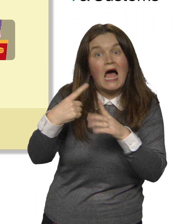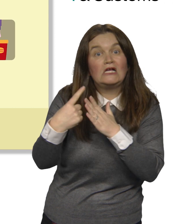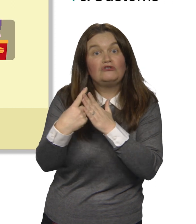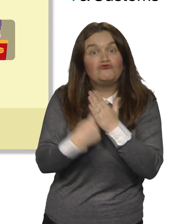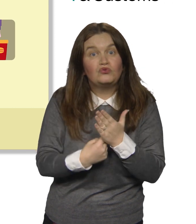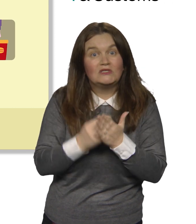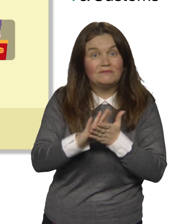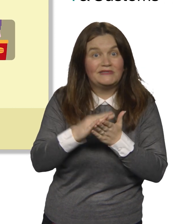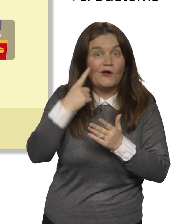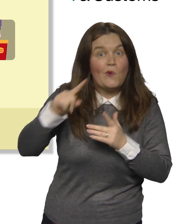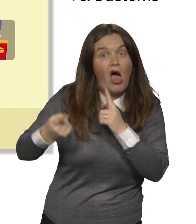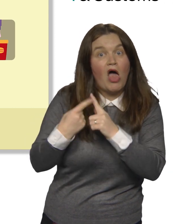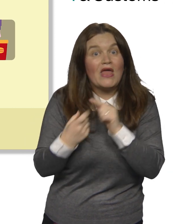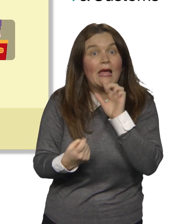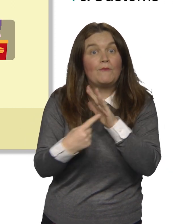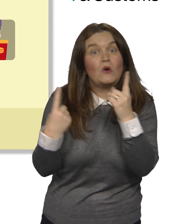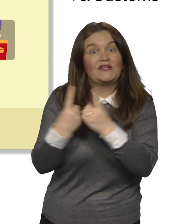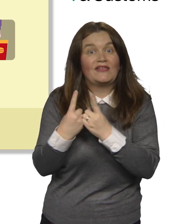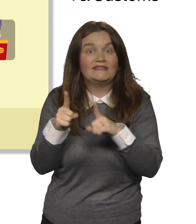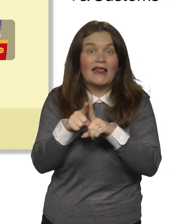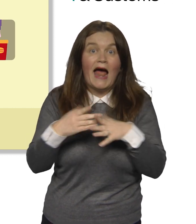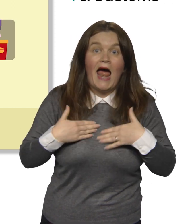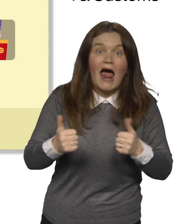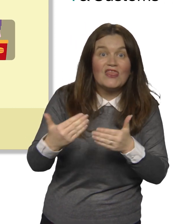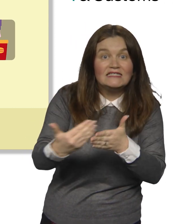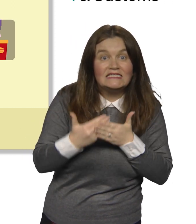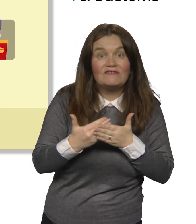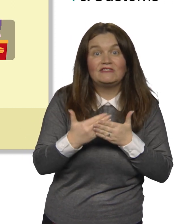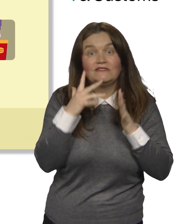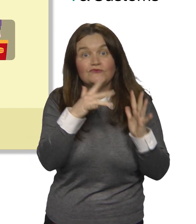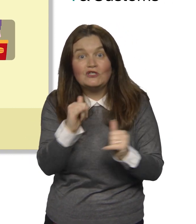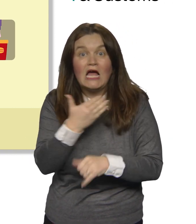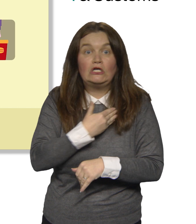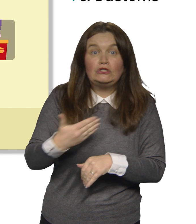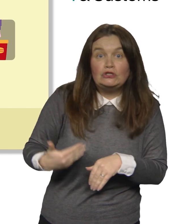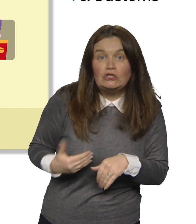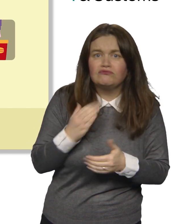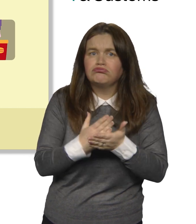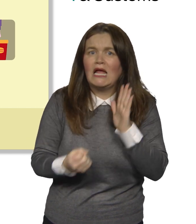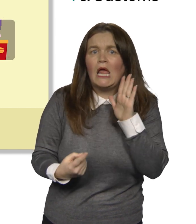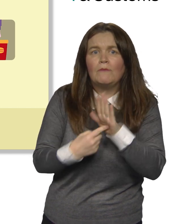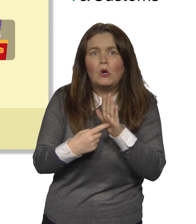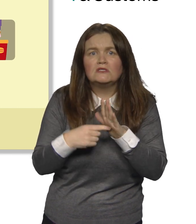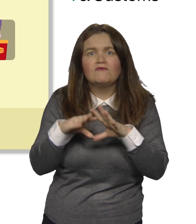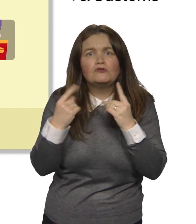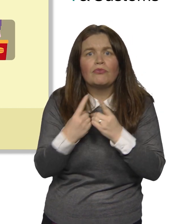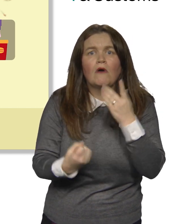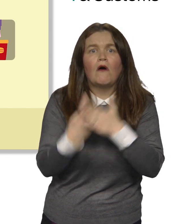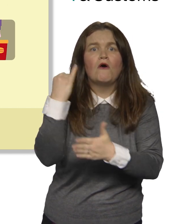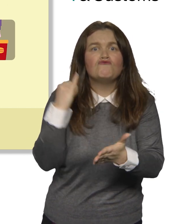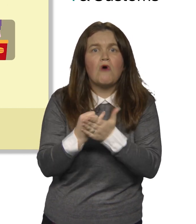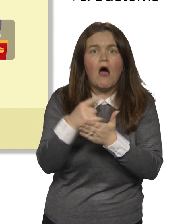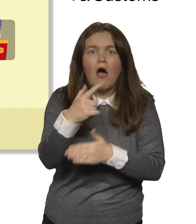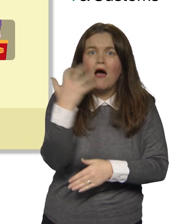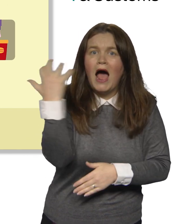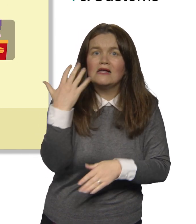tax rules, they might also be ignoring other important things, such as health and safety checks and insurance cover, which is important in case something goes